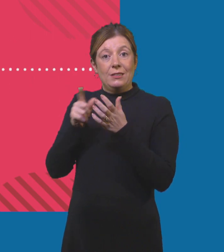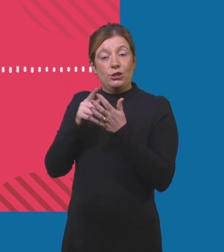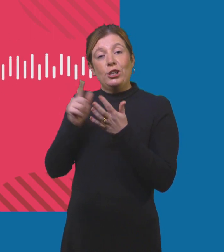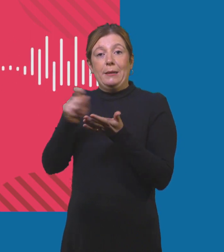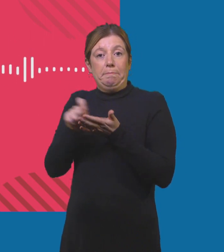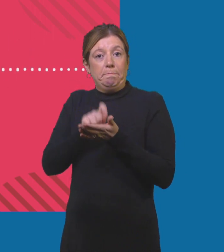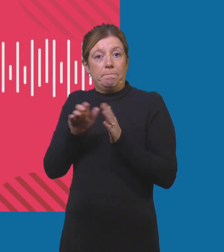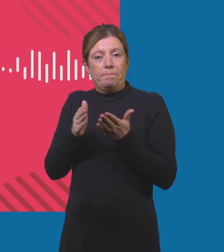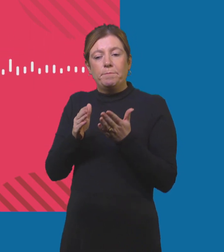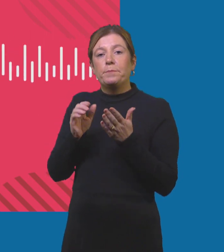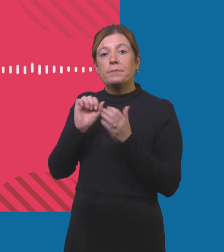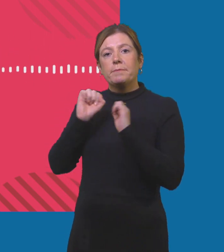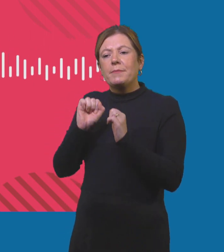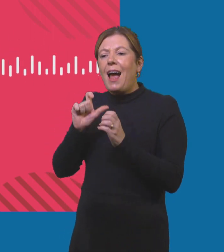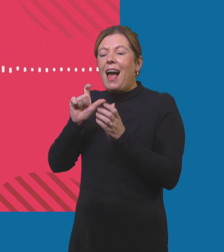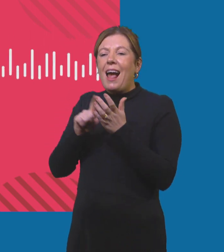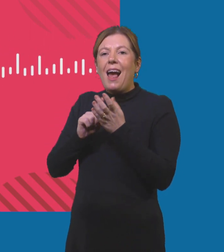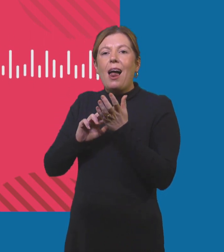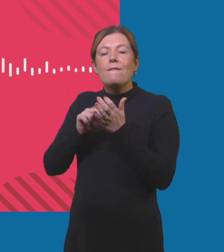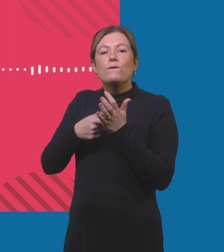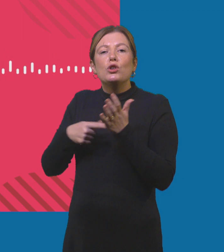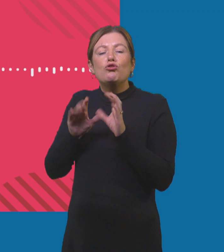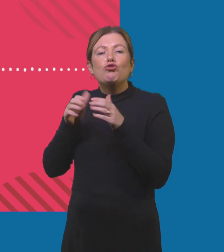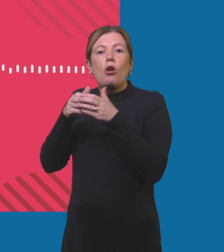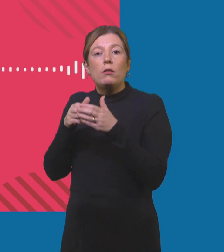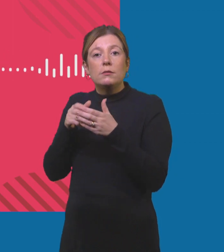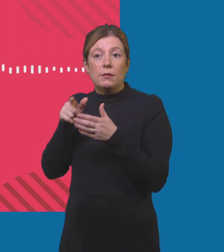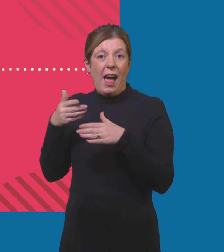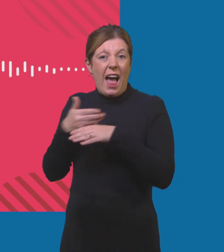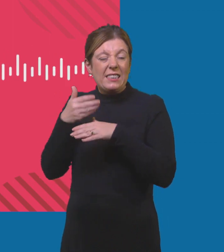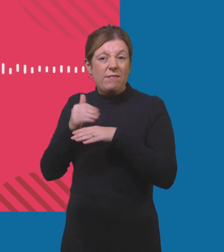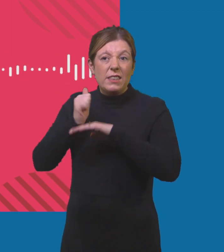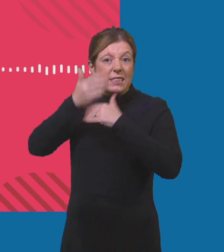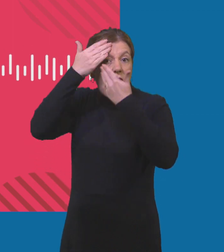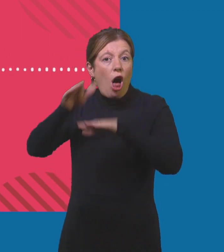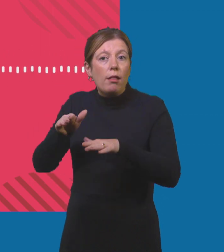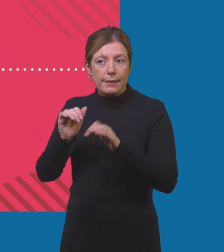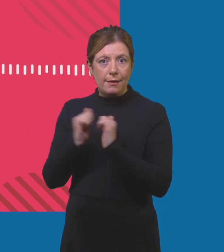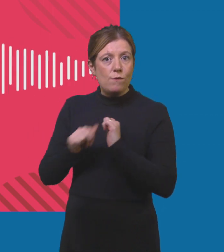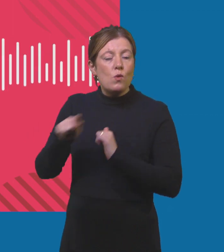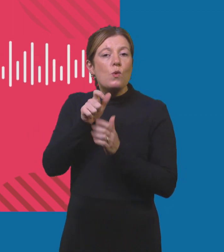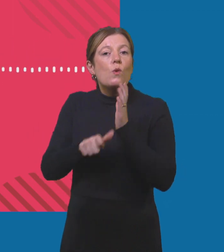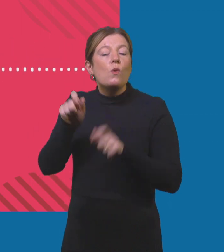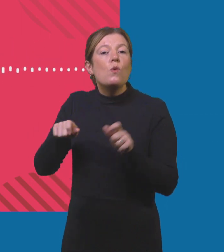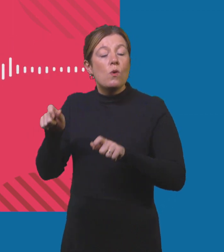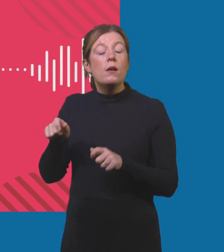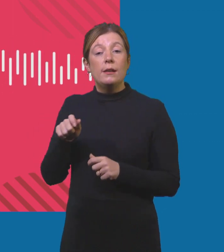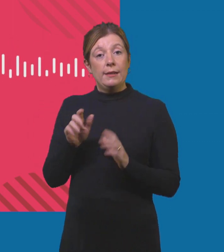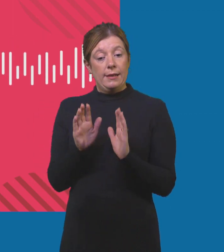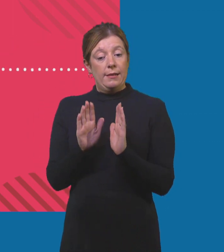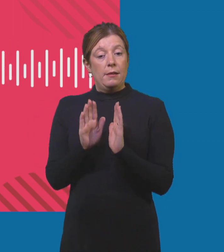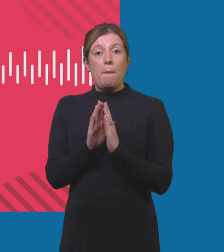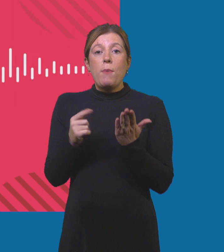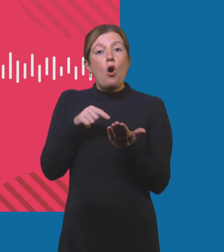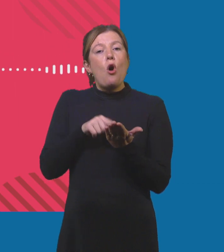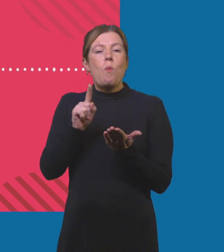Trust, a specialist outdoor residential centre offering a range of accessible activity breaks for people with disabilities. And he said the book aims to